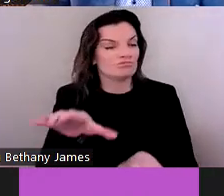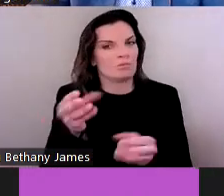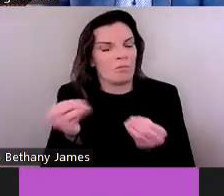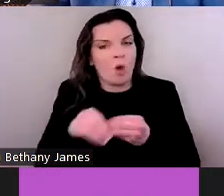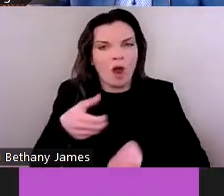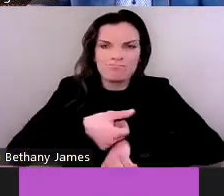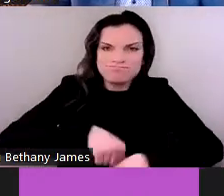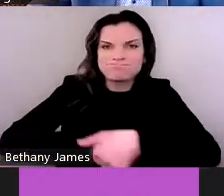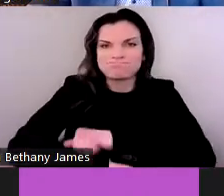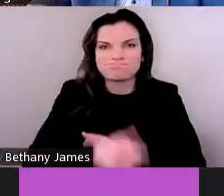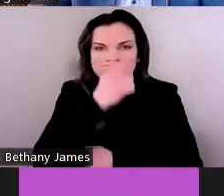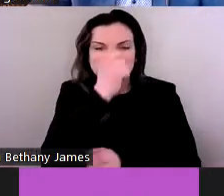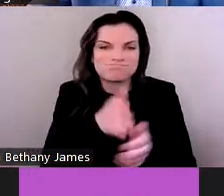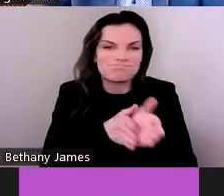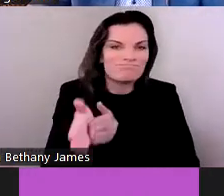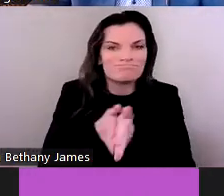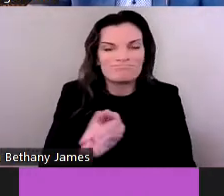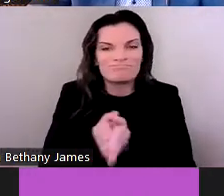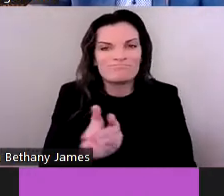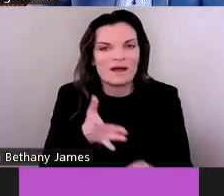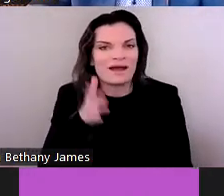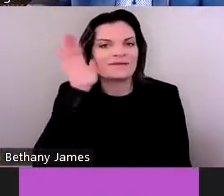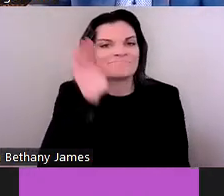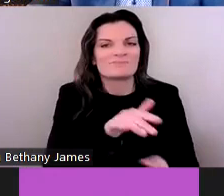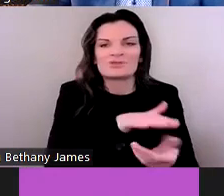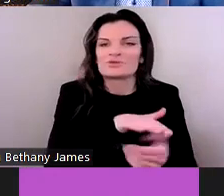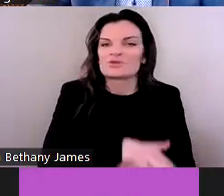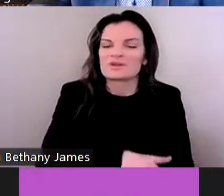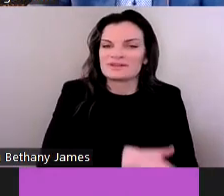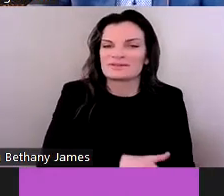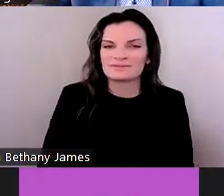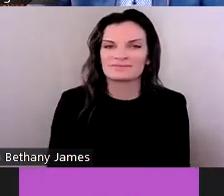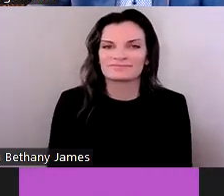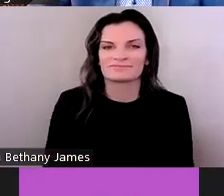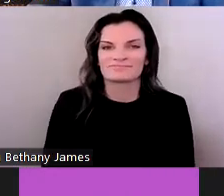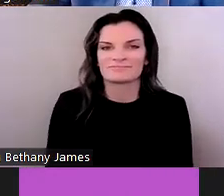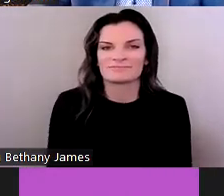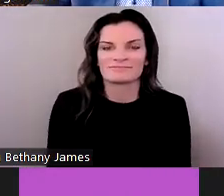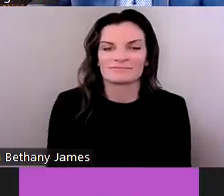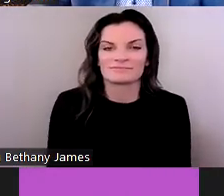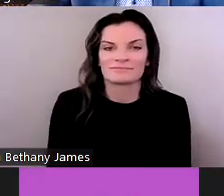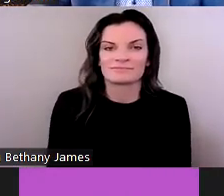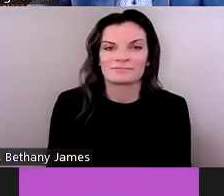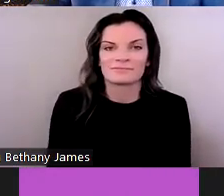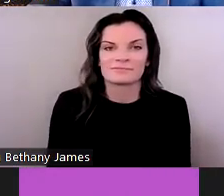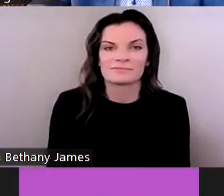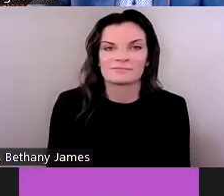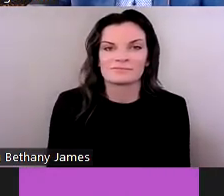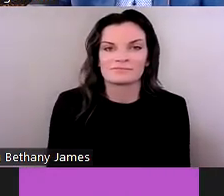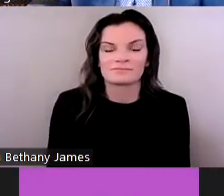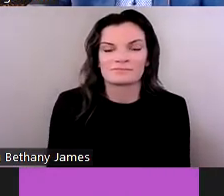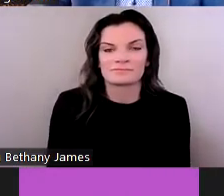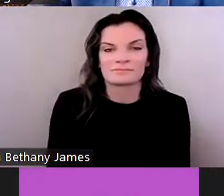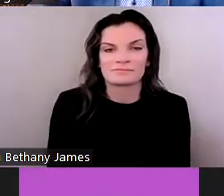self-satisfaction, less stress, and you're going to feel good coming to work. Workers who feel psychologically